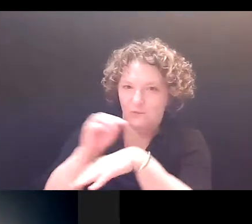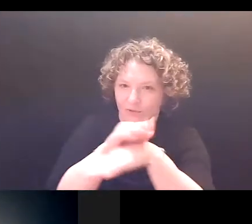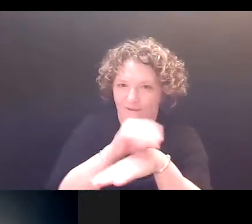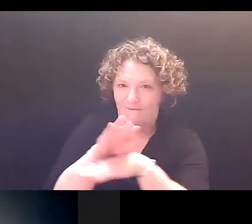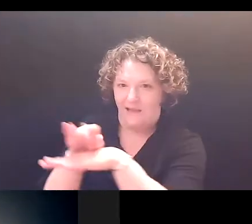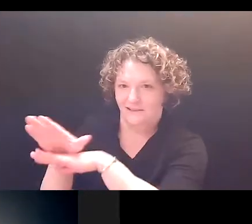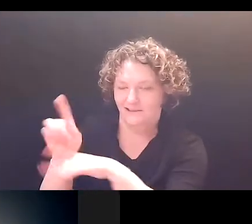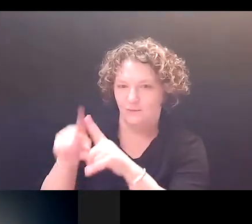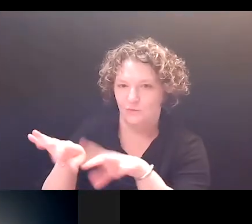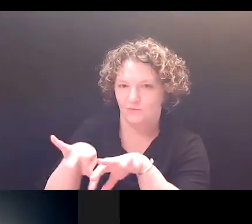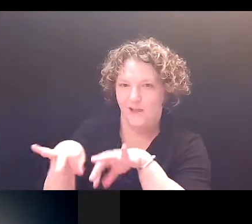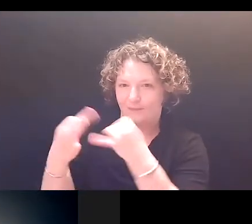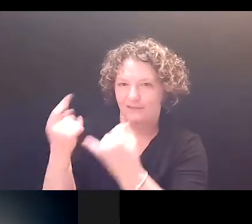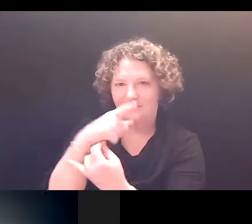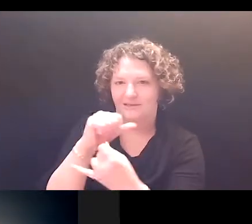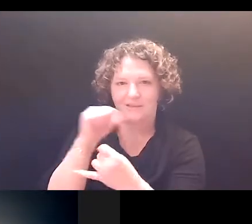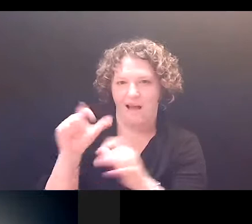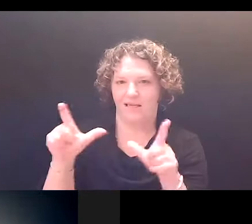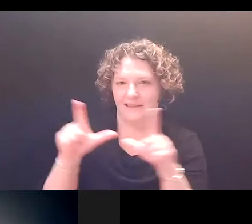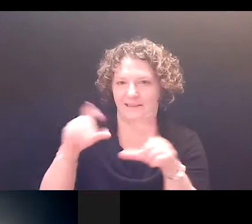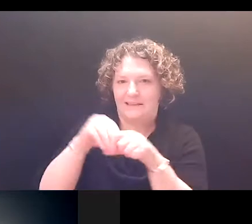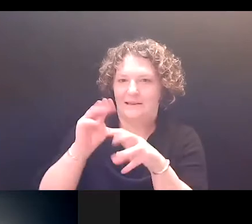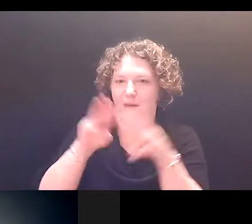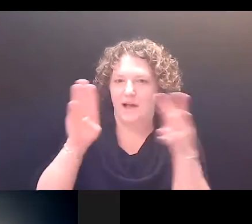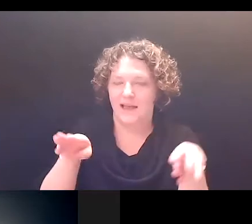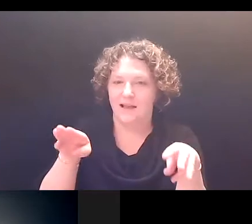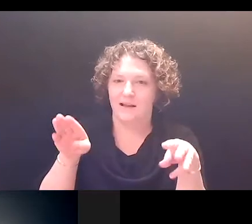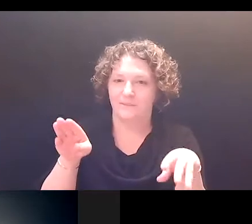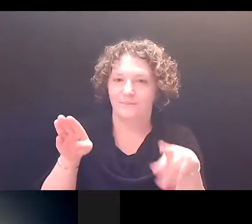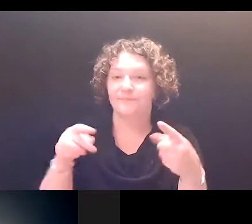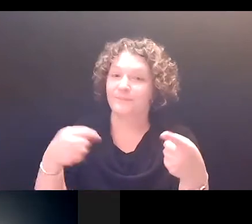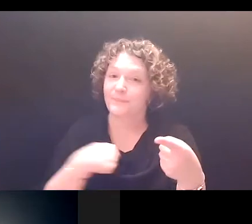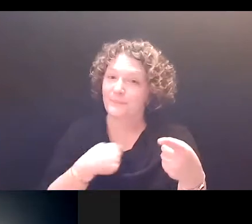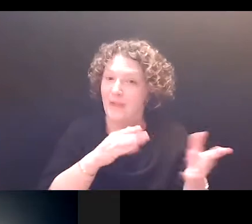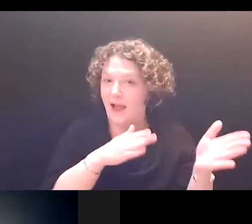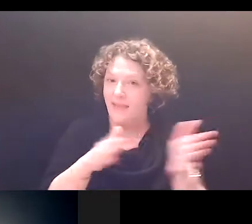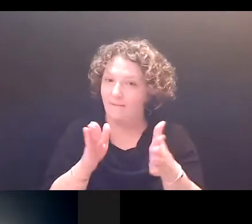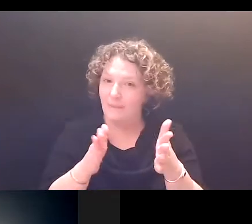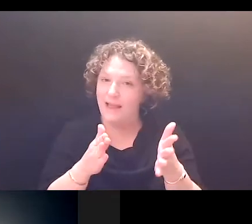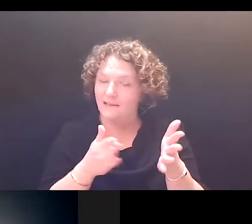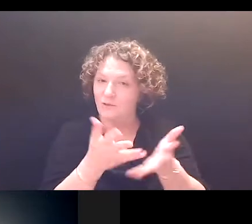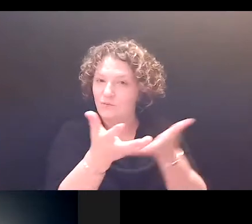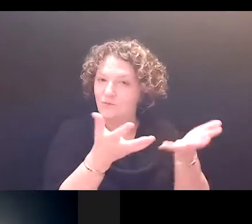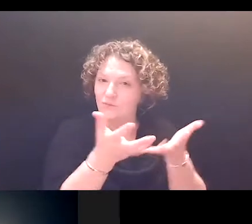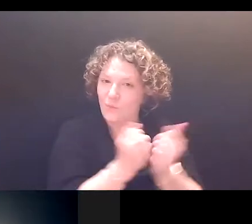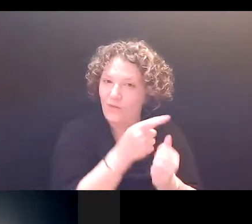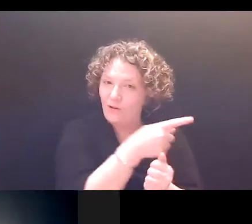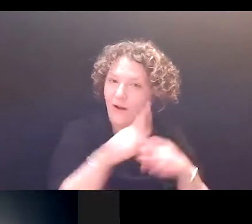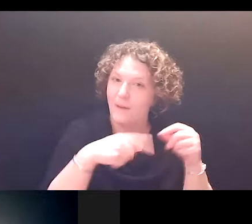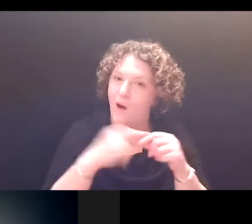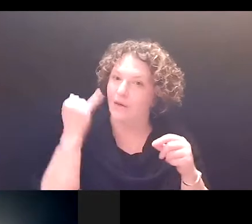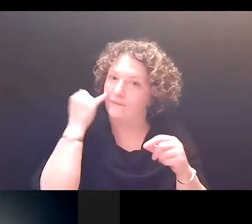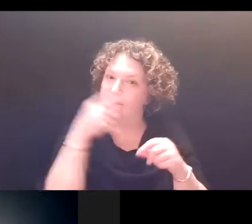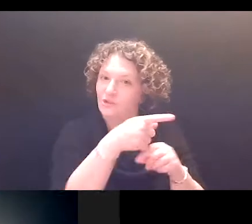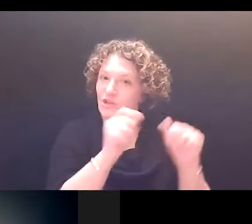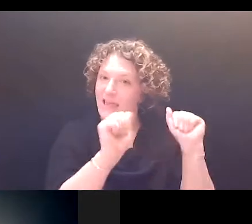that she can't provide individual advice to families. She's not licensed in Montana to do that. But